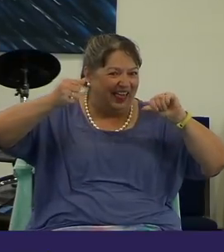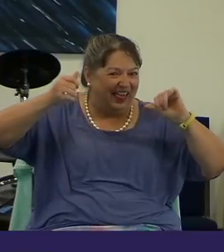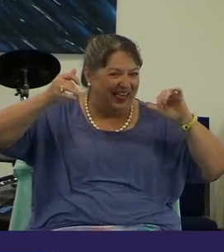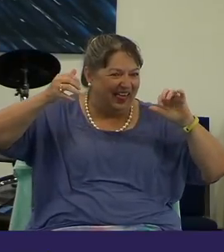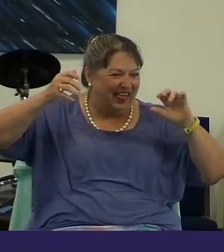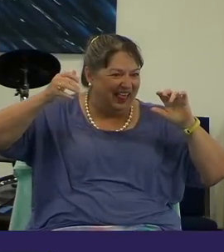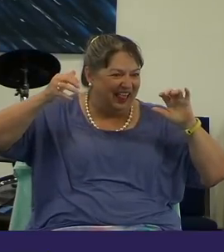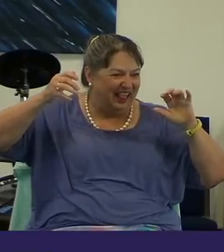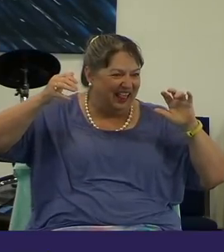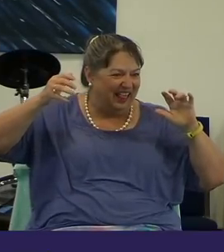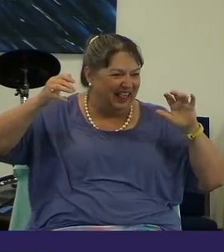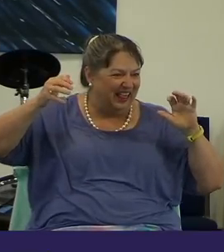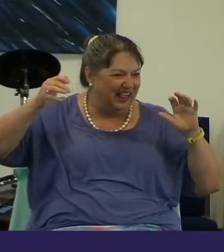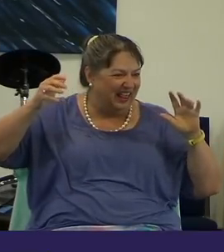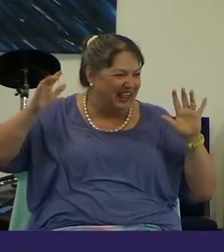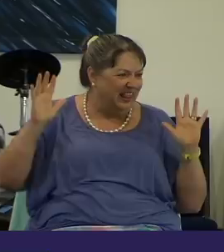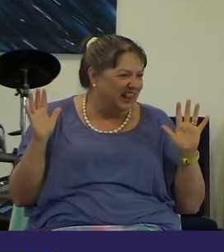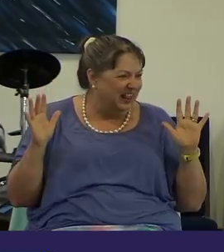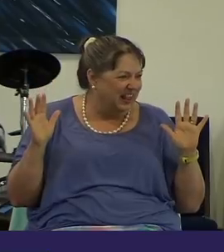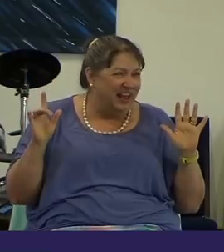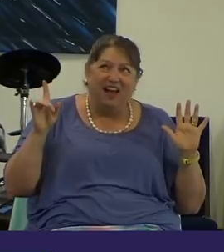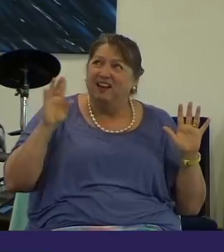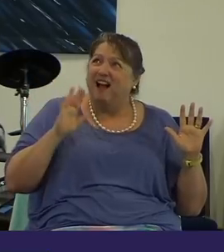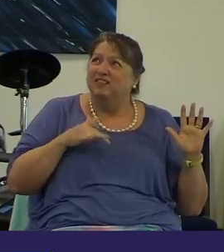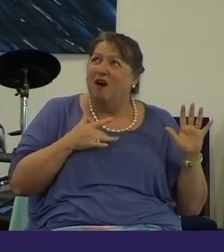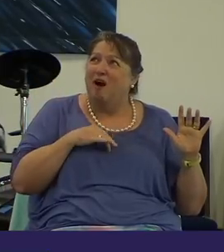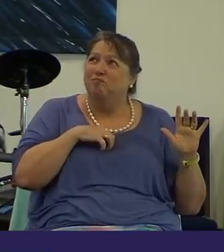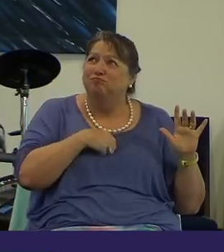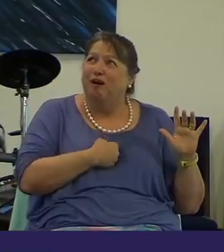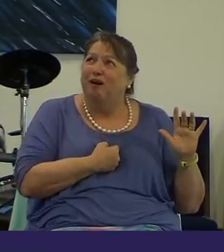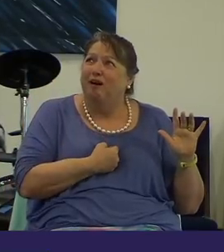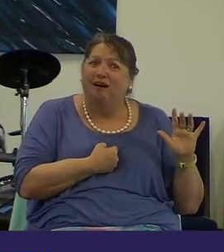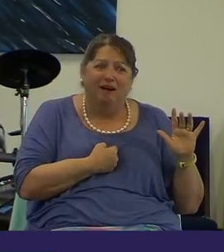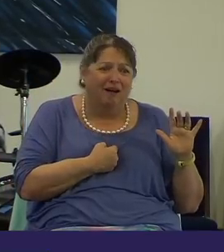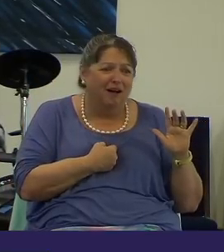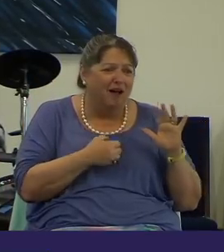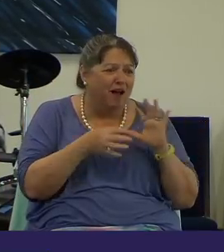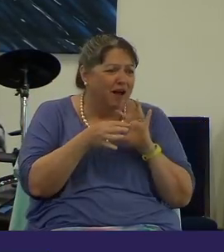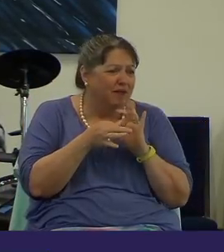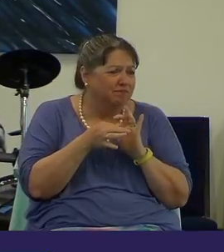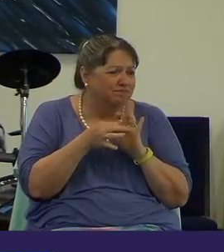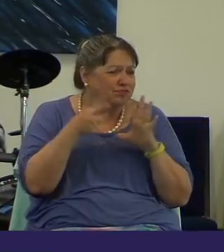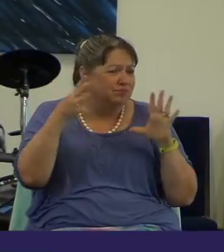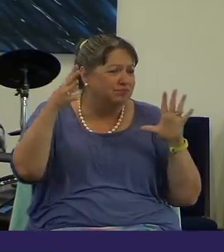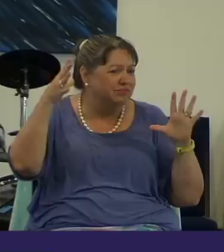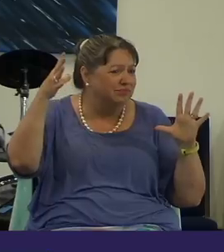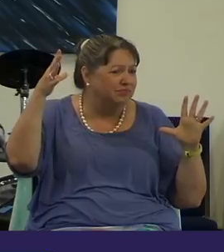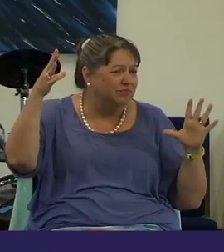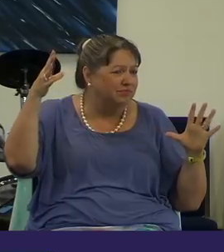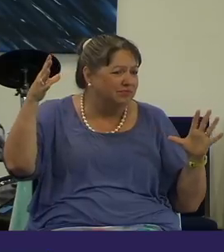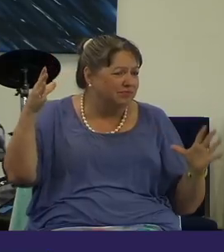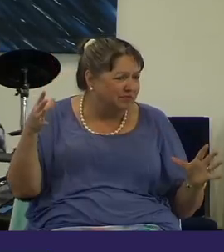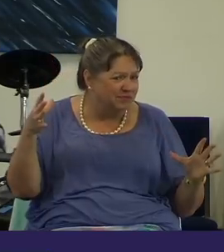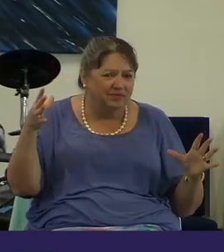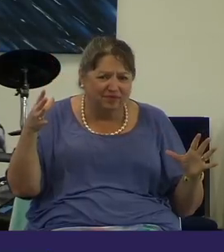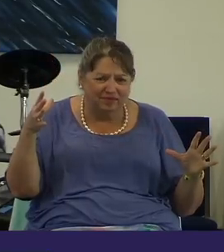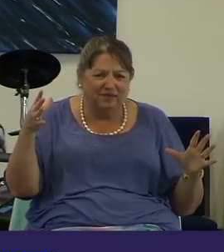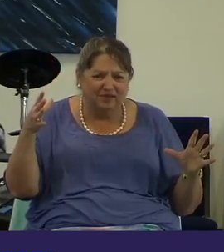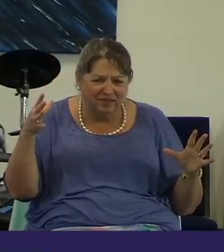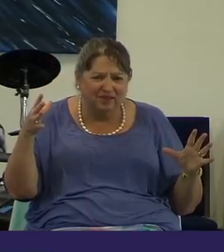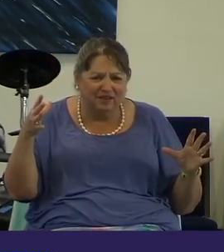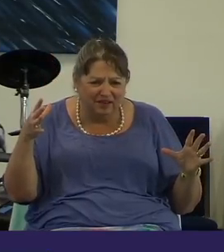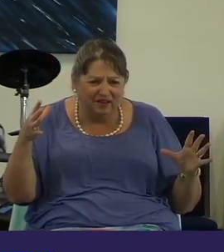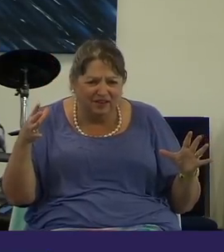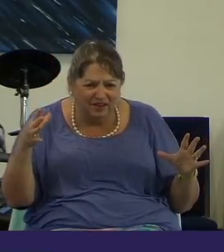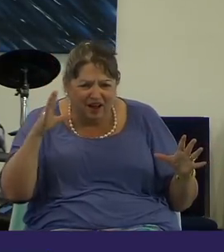now scarred. It broke the heart of God. And it broke his relationship with his people, his creation.